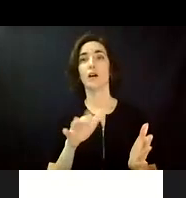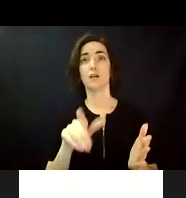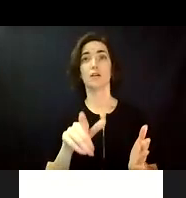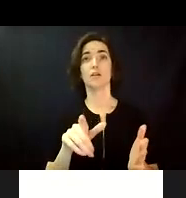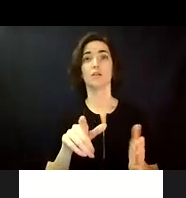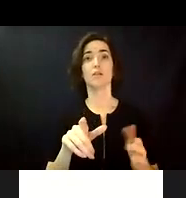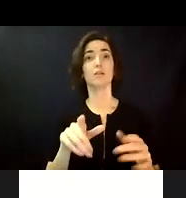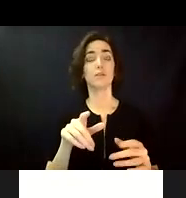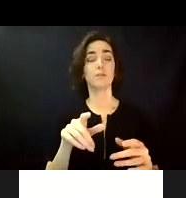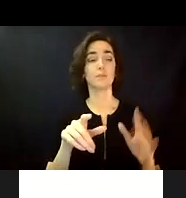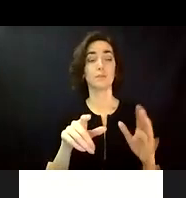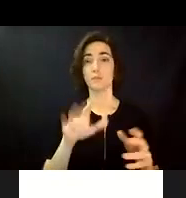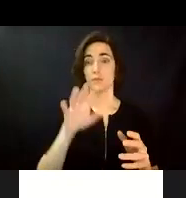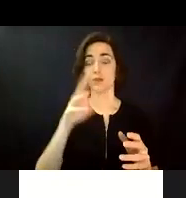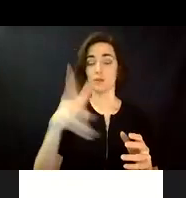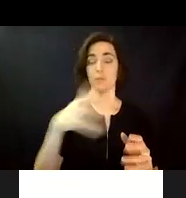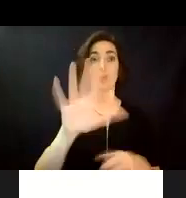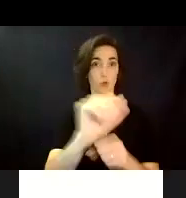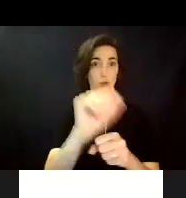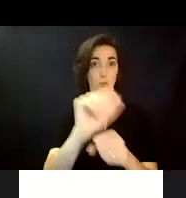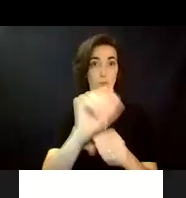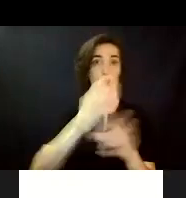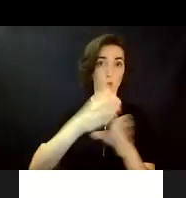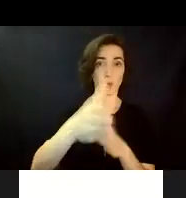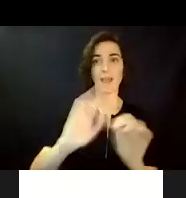supports in their jobs, in their careers too.